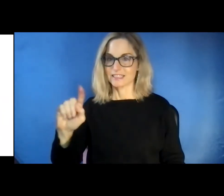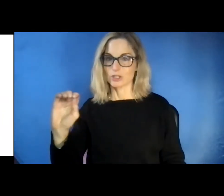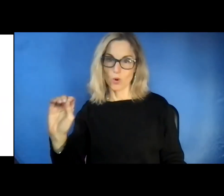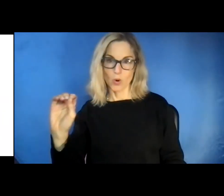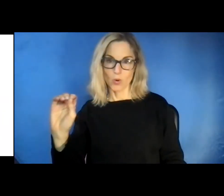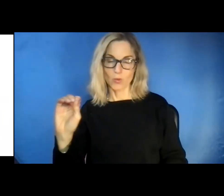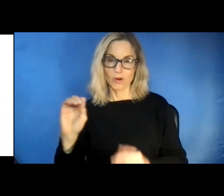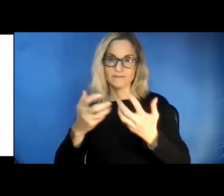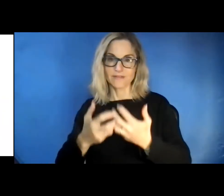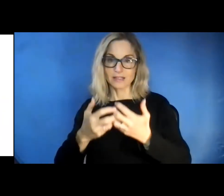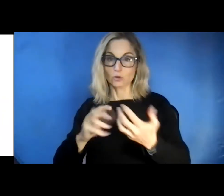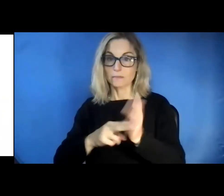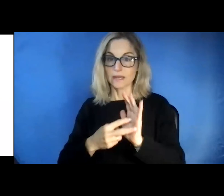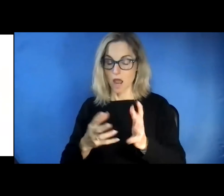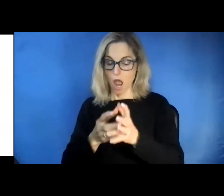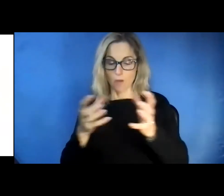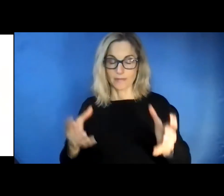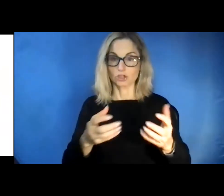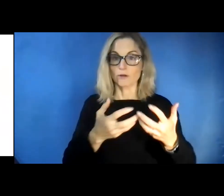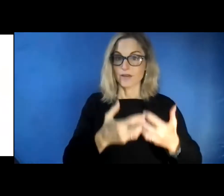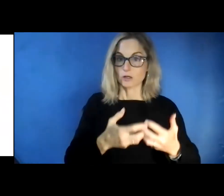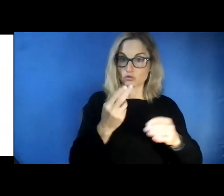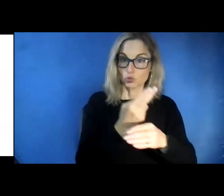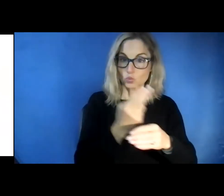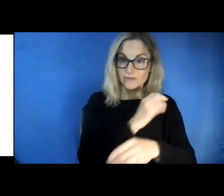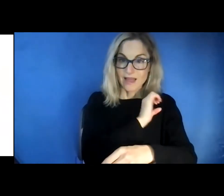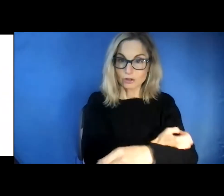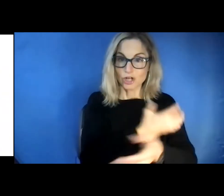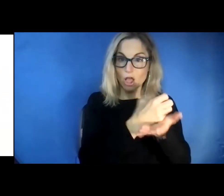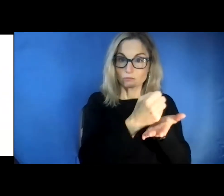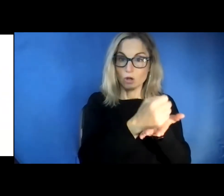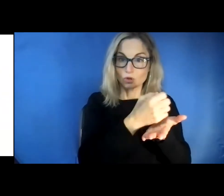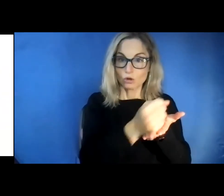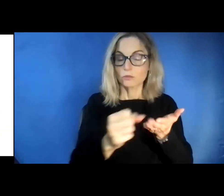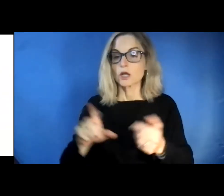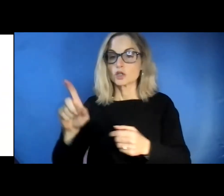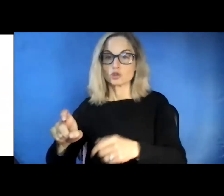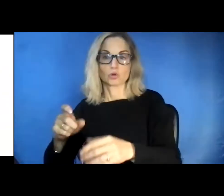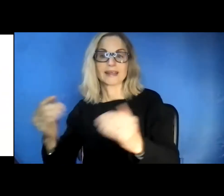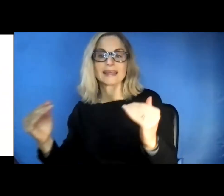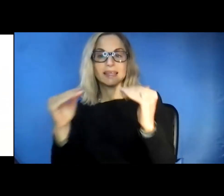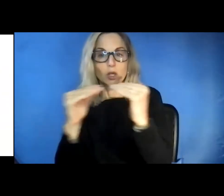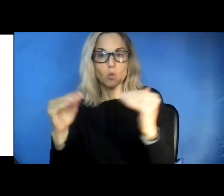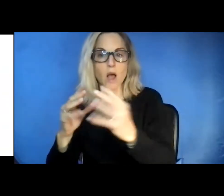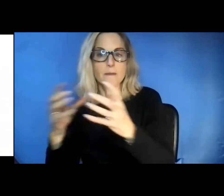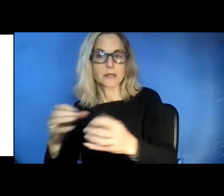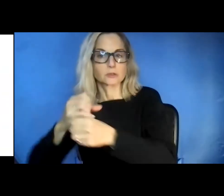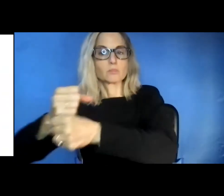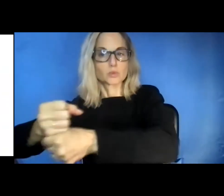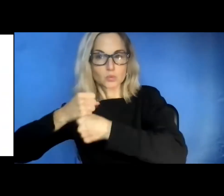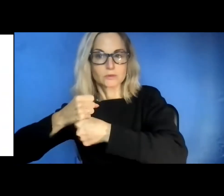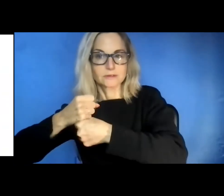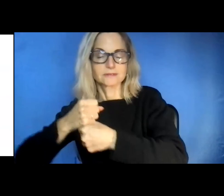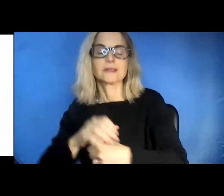used by the building will be about equal to the amount of renewable energy created on site. I end the day where all the different pieces of manufacturing